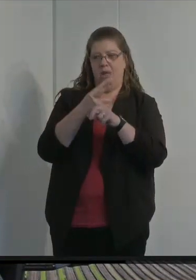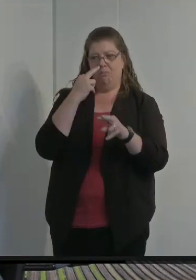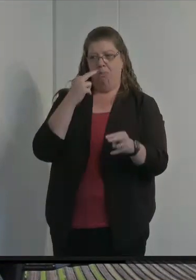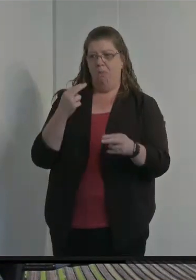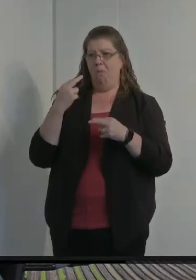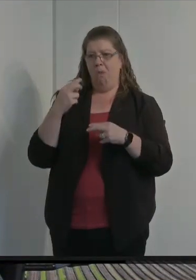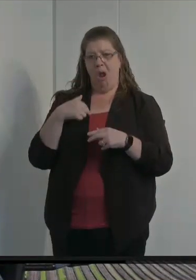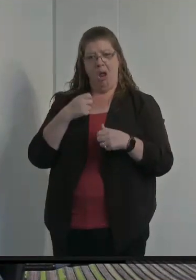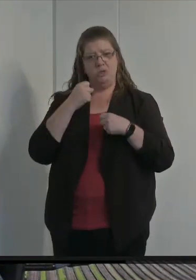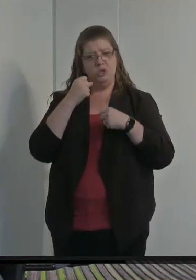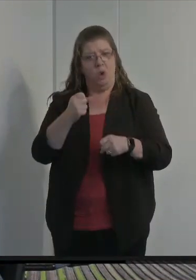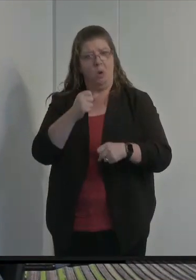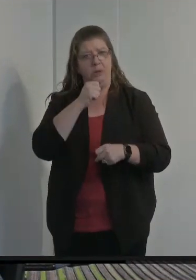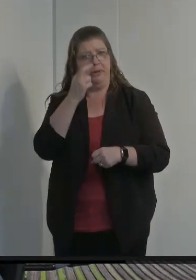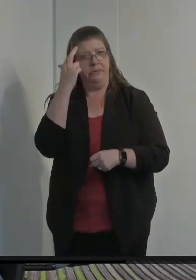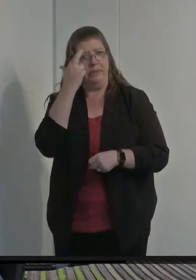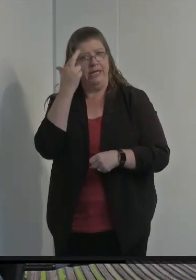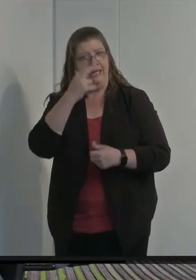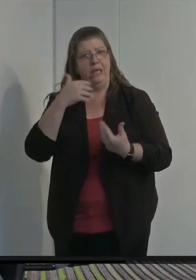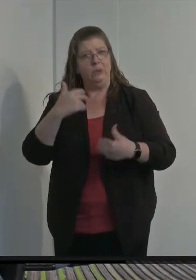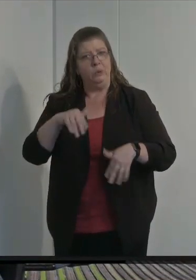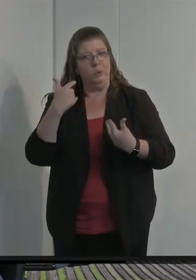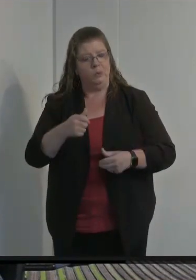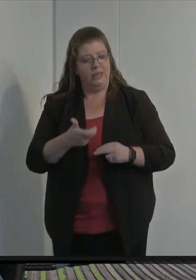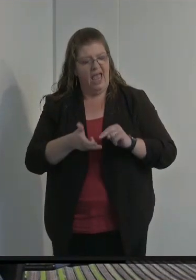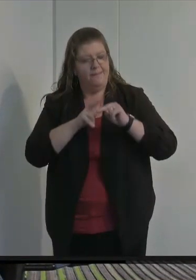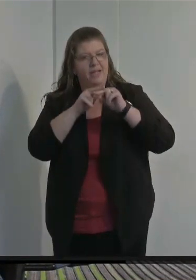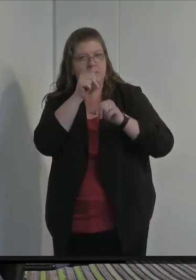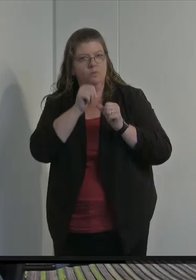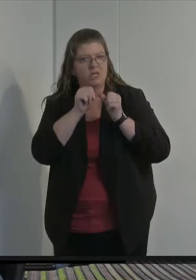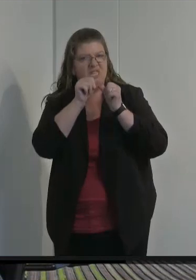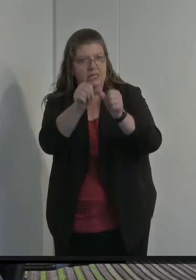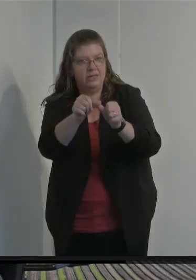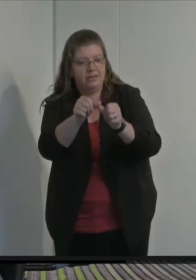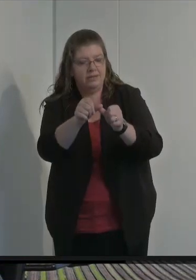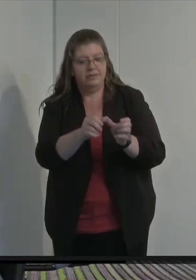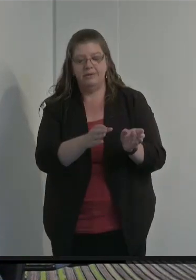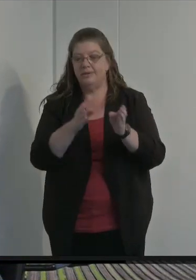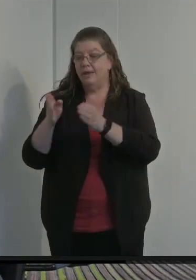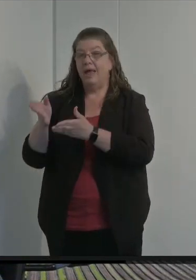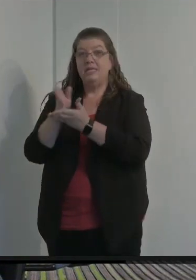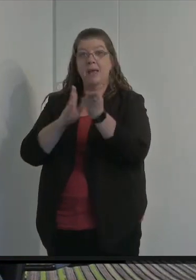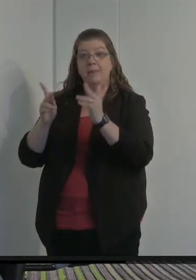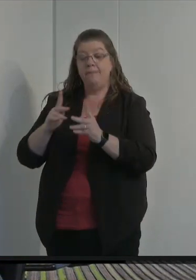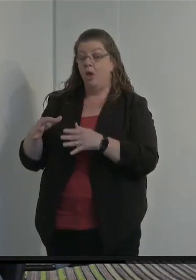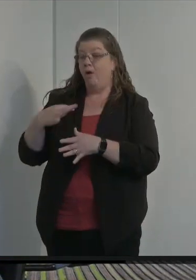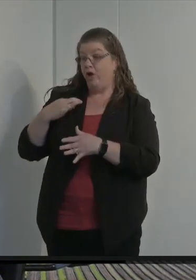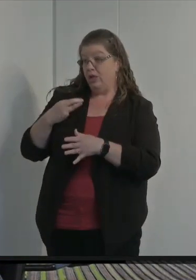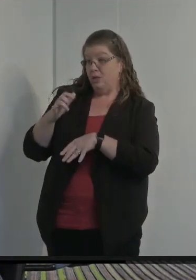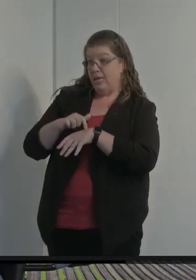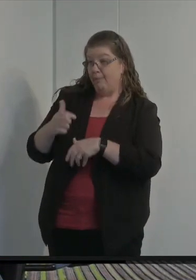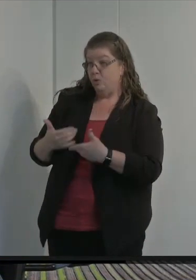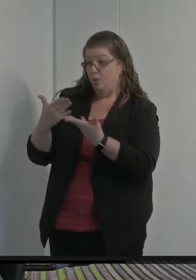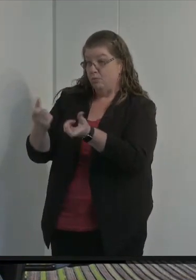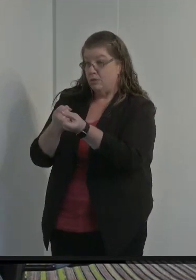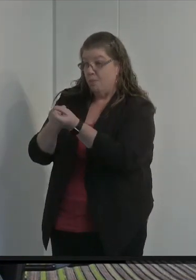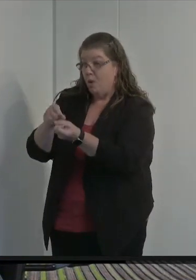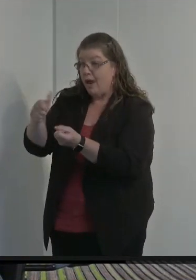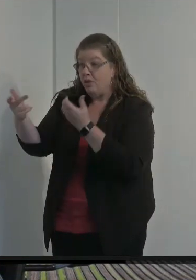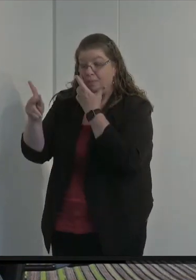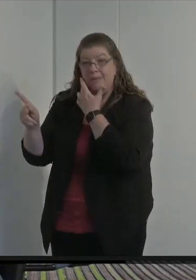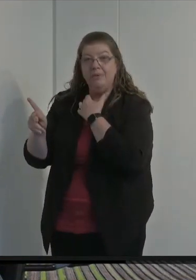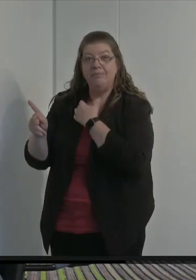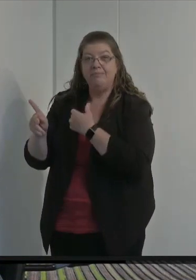months. This builds resilience. And some are lending time to support others.